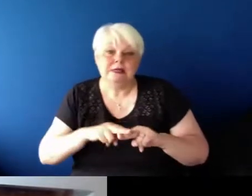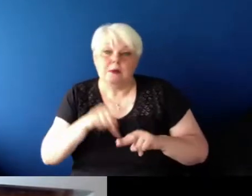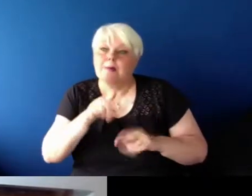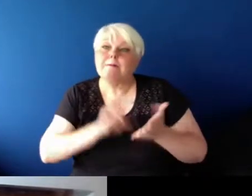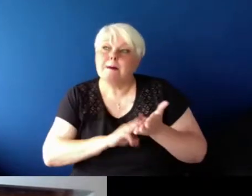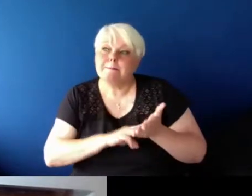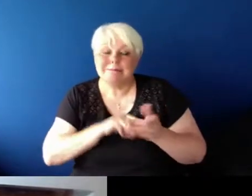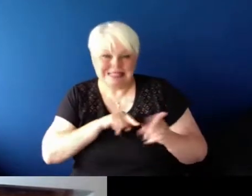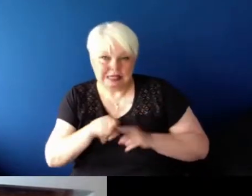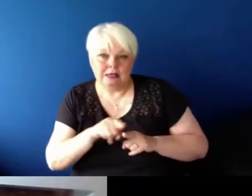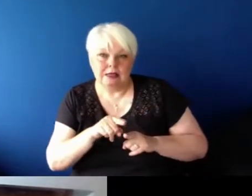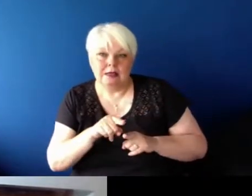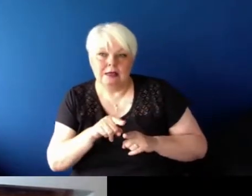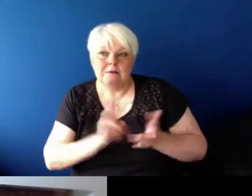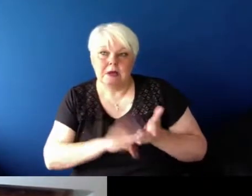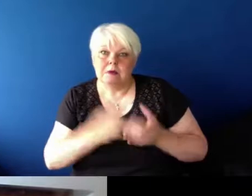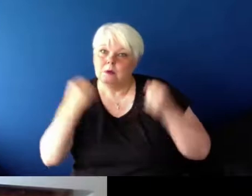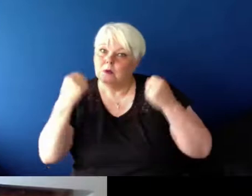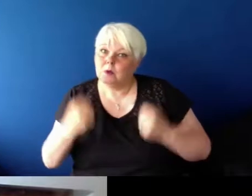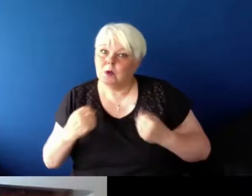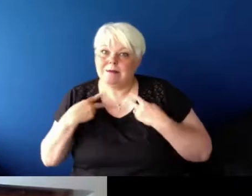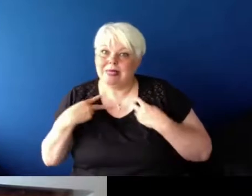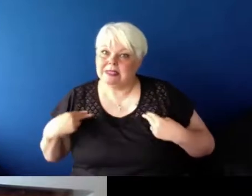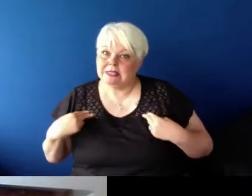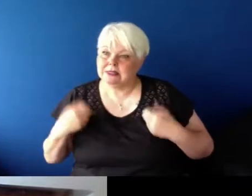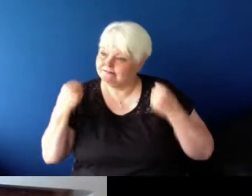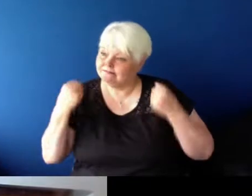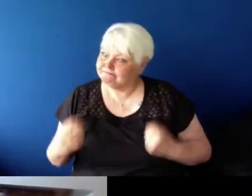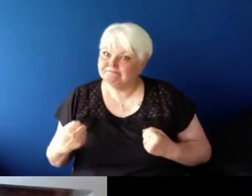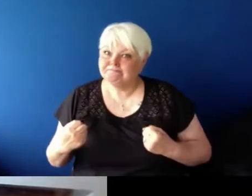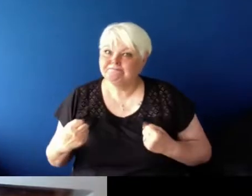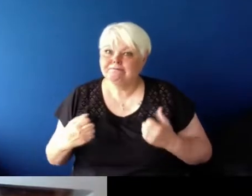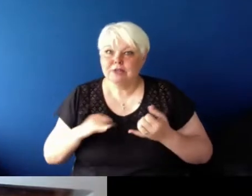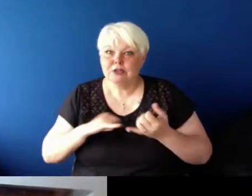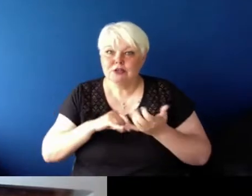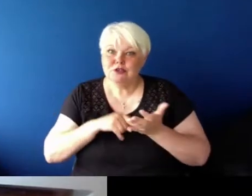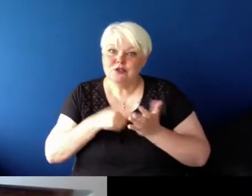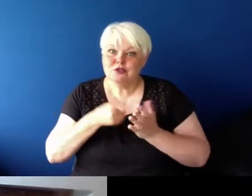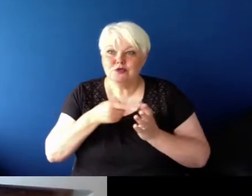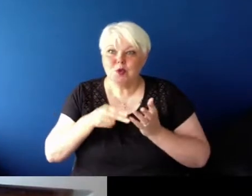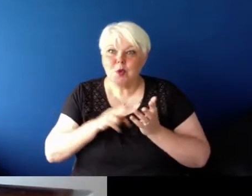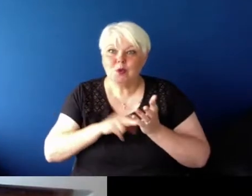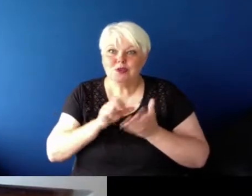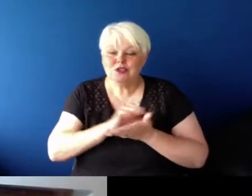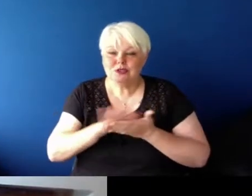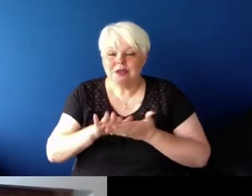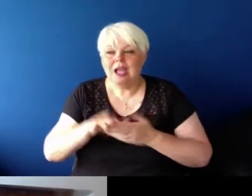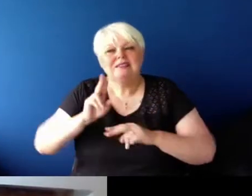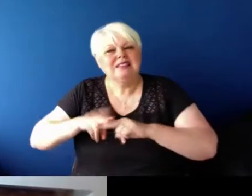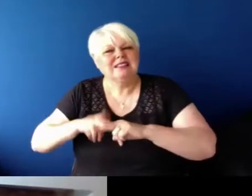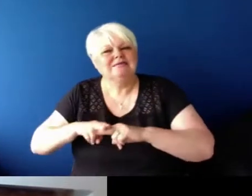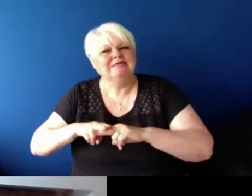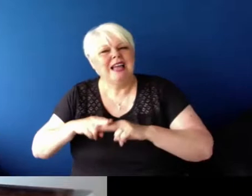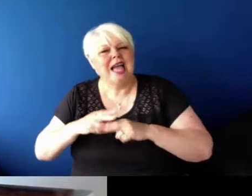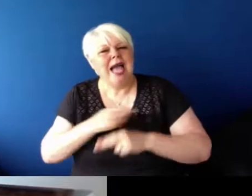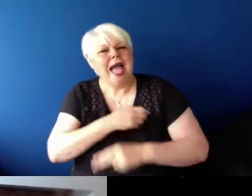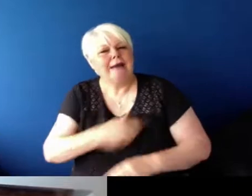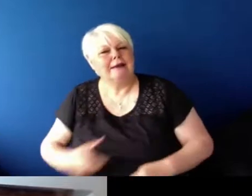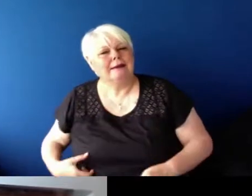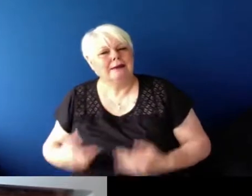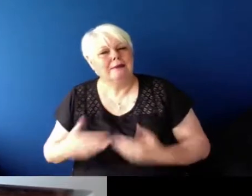particularly, was a staunch Methodist, you might say a staunch Methodist. My dad was an Anglican and more questioning in some ways about